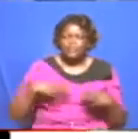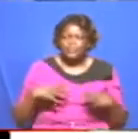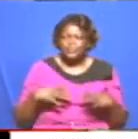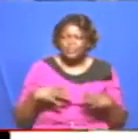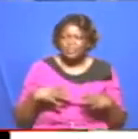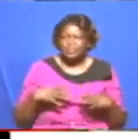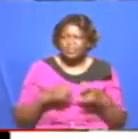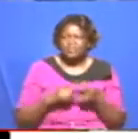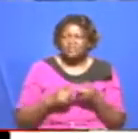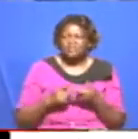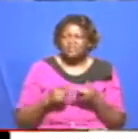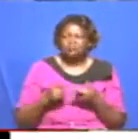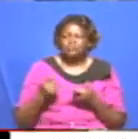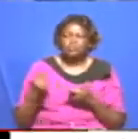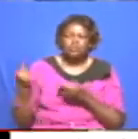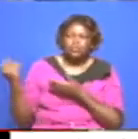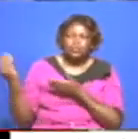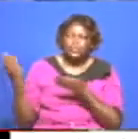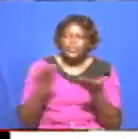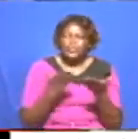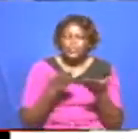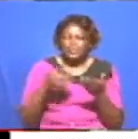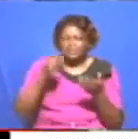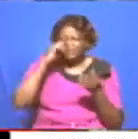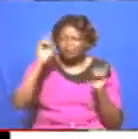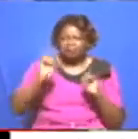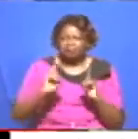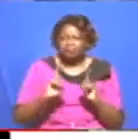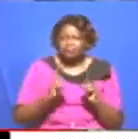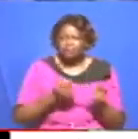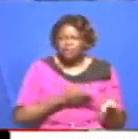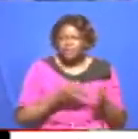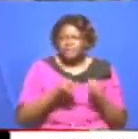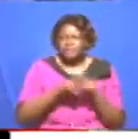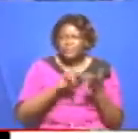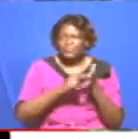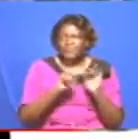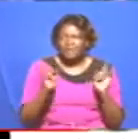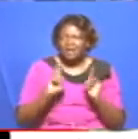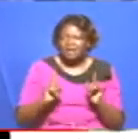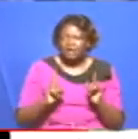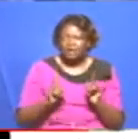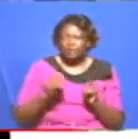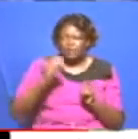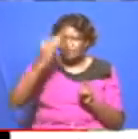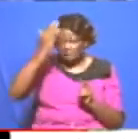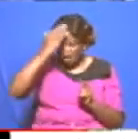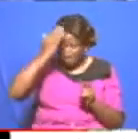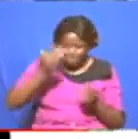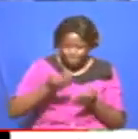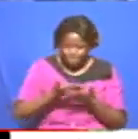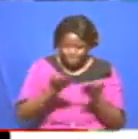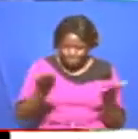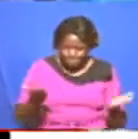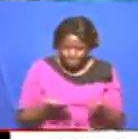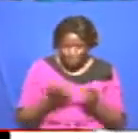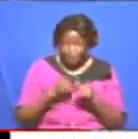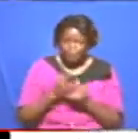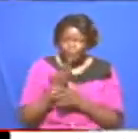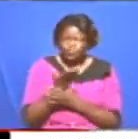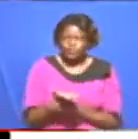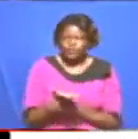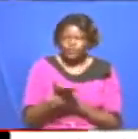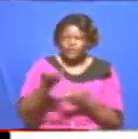hatuleti na serikali, hatuleti kama project, tunanyenyekea kwenu ili tuombe kura